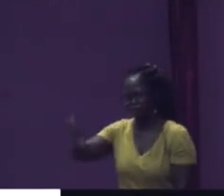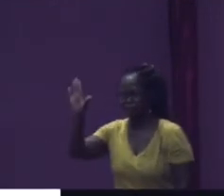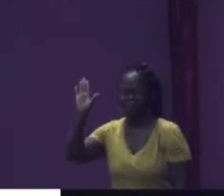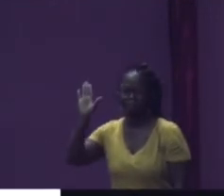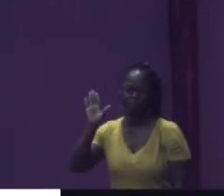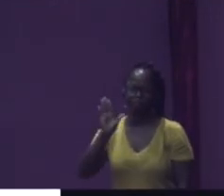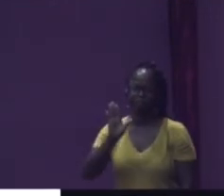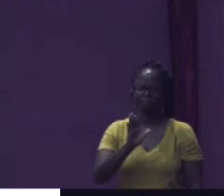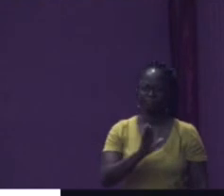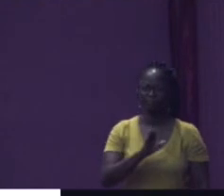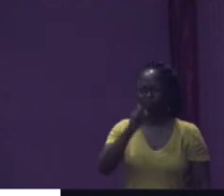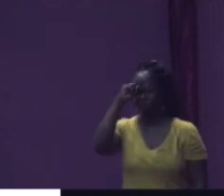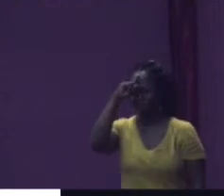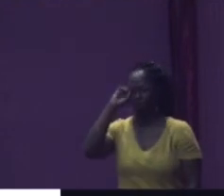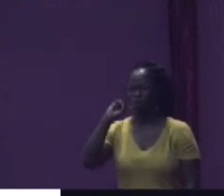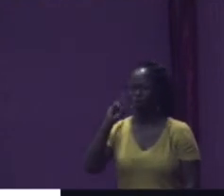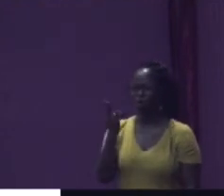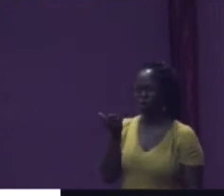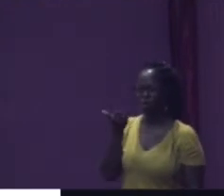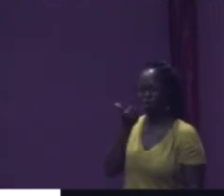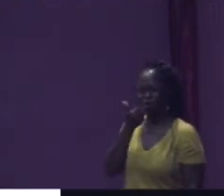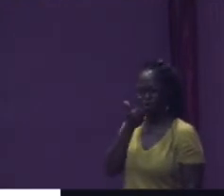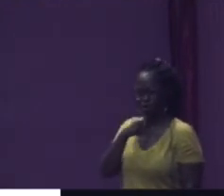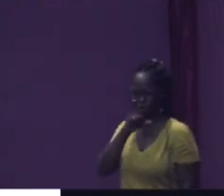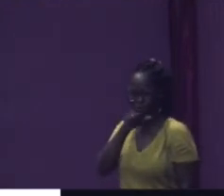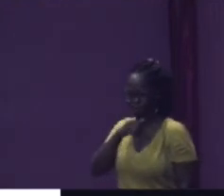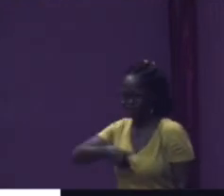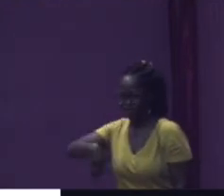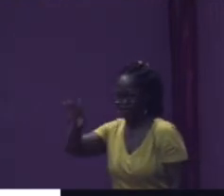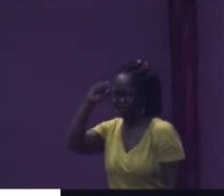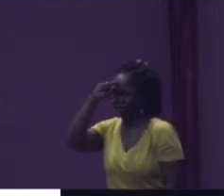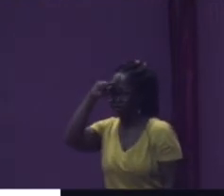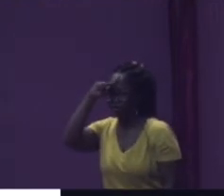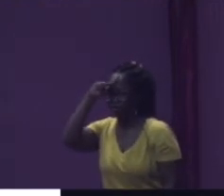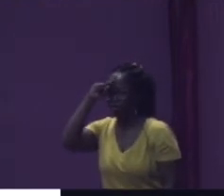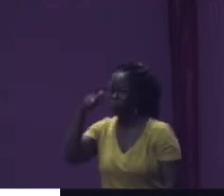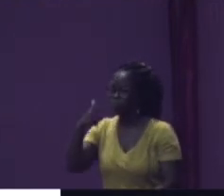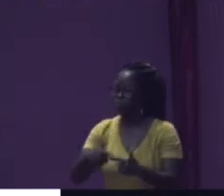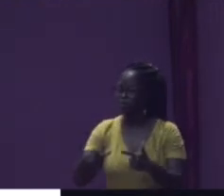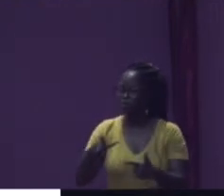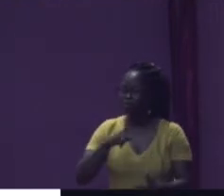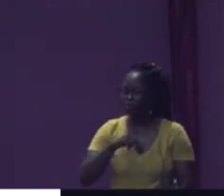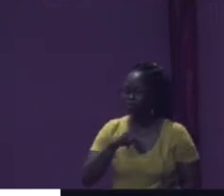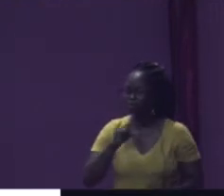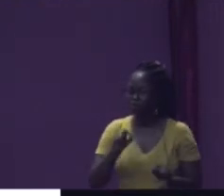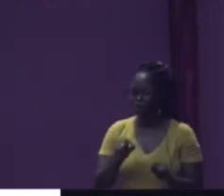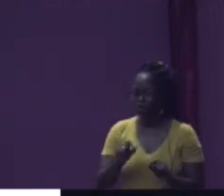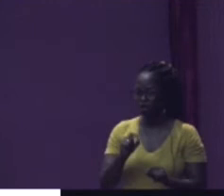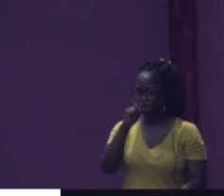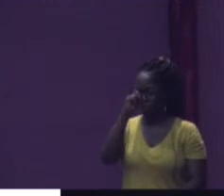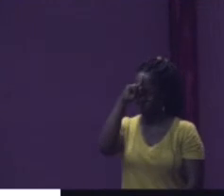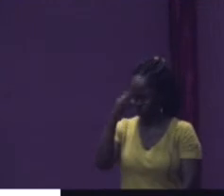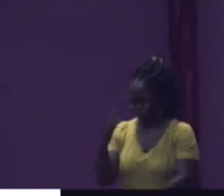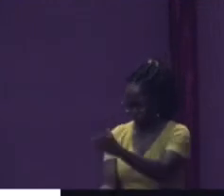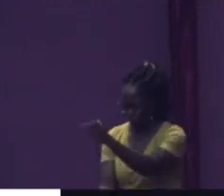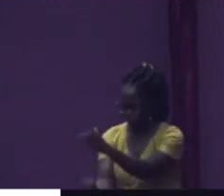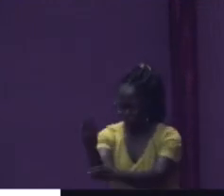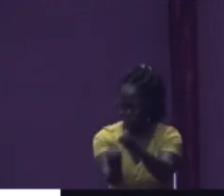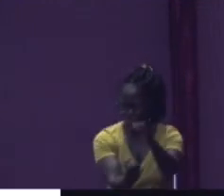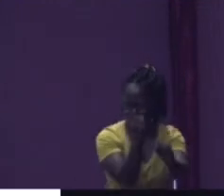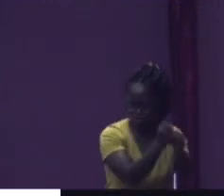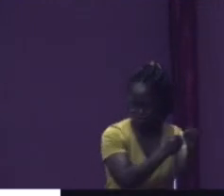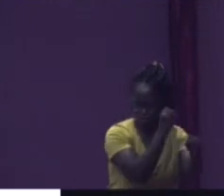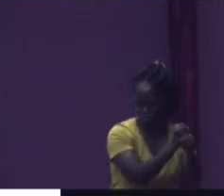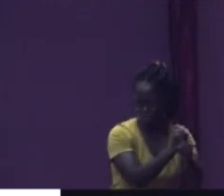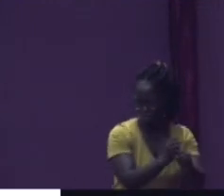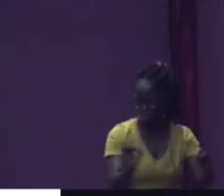new restrictions, is there are no new hospitals built. The existing figure that's been given